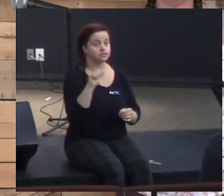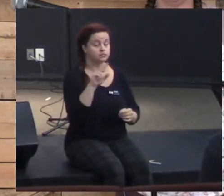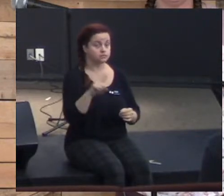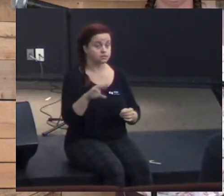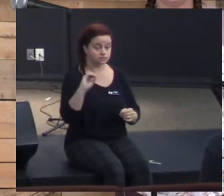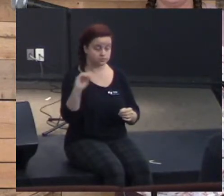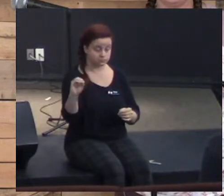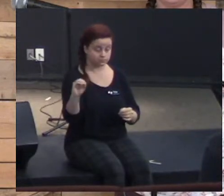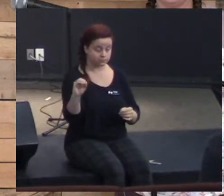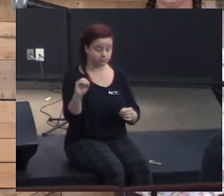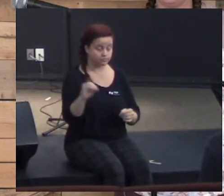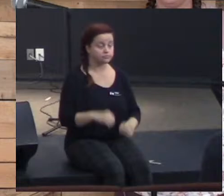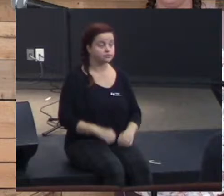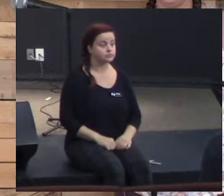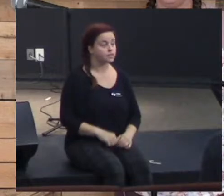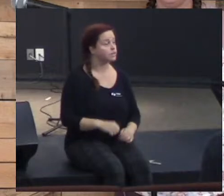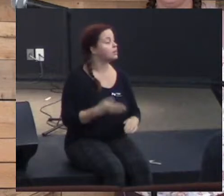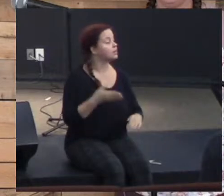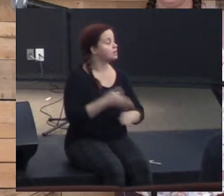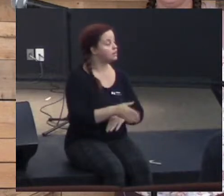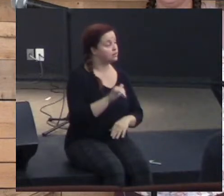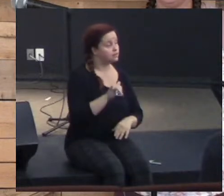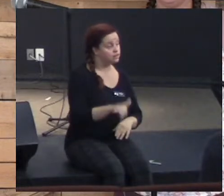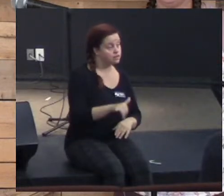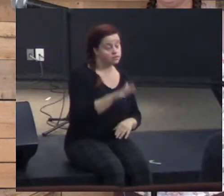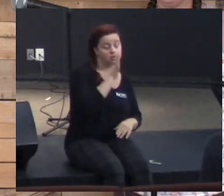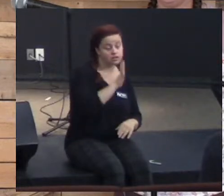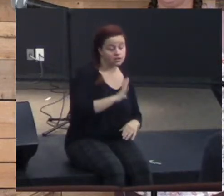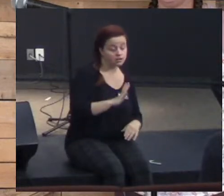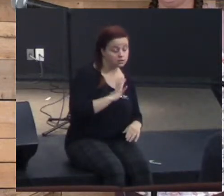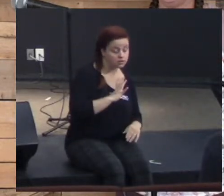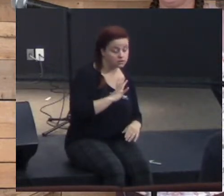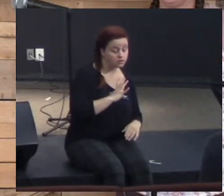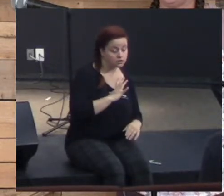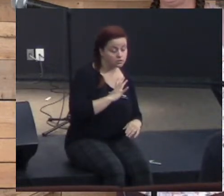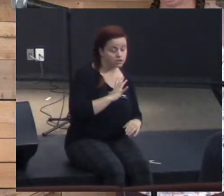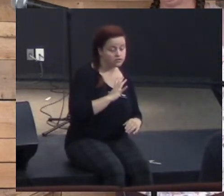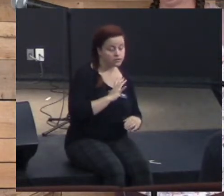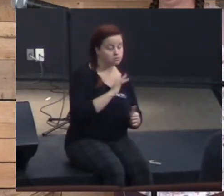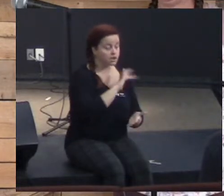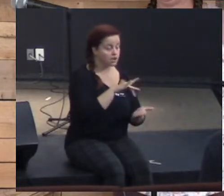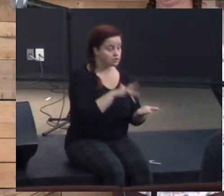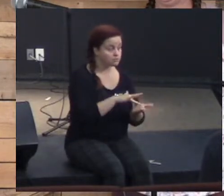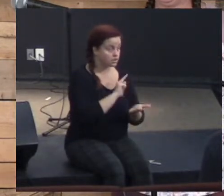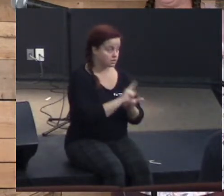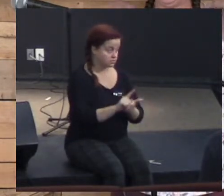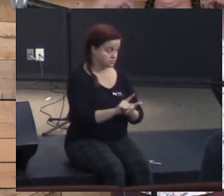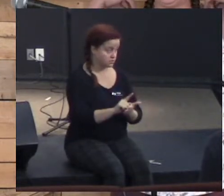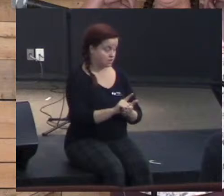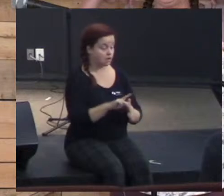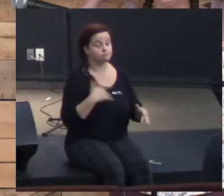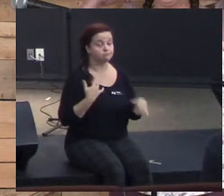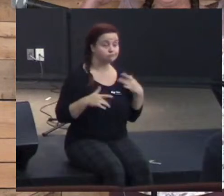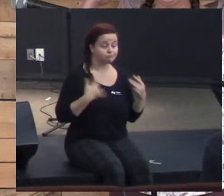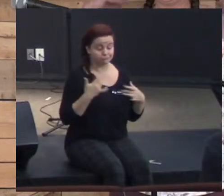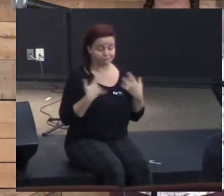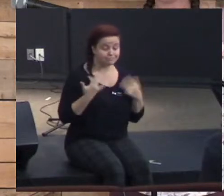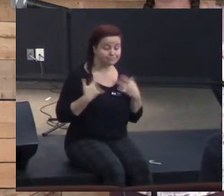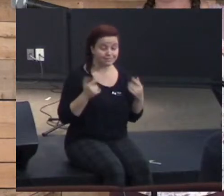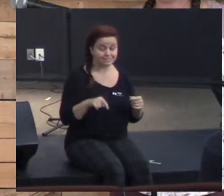events. After that, we have our Women's Midweek. And woo-woo, pretty excited about this